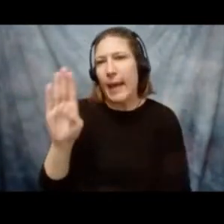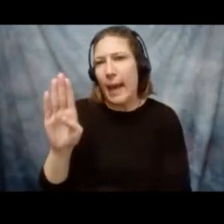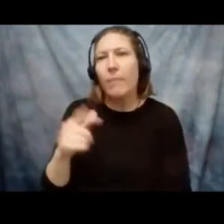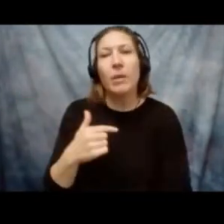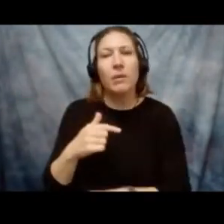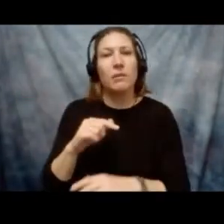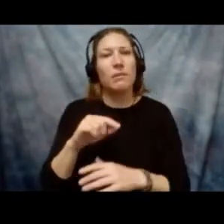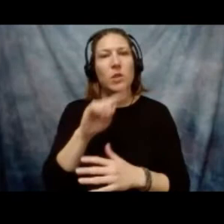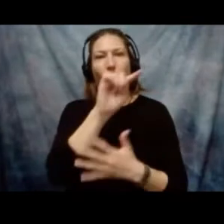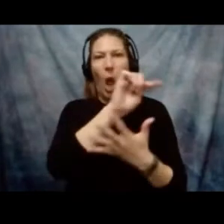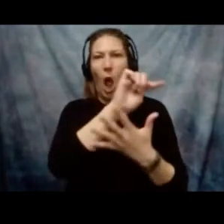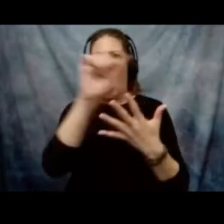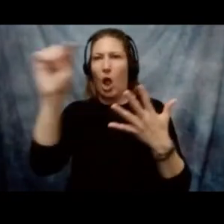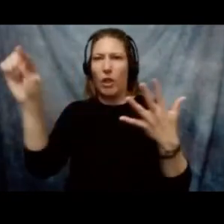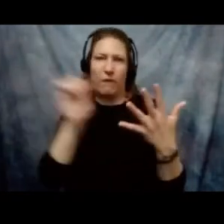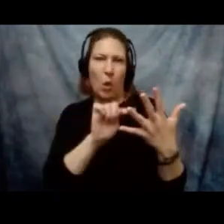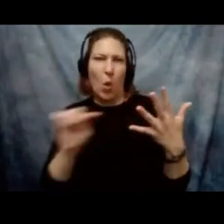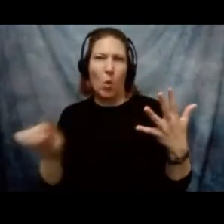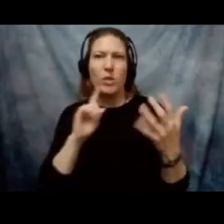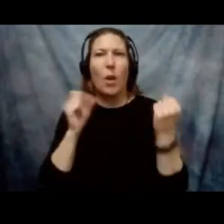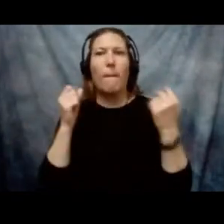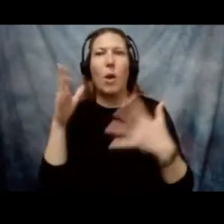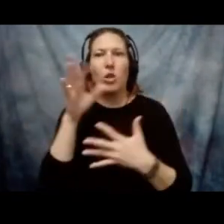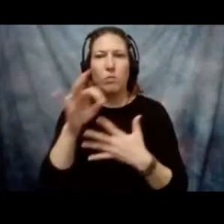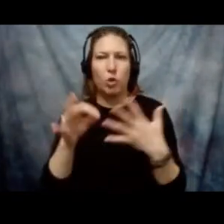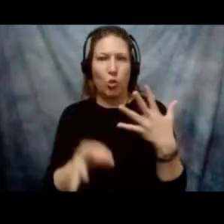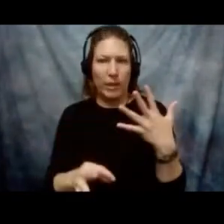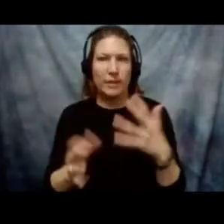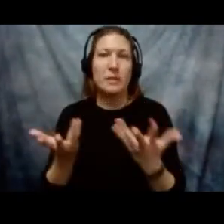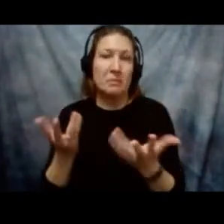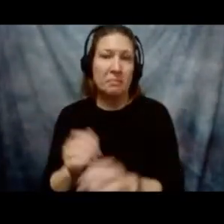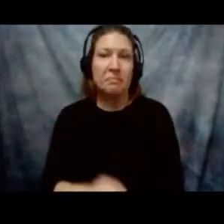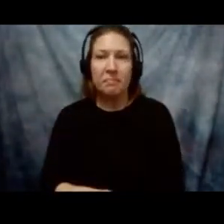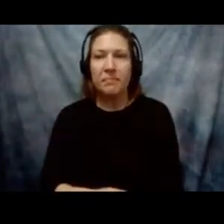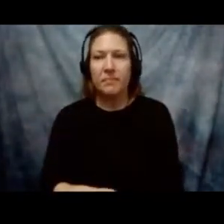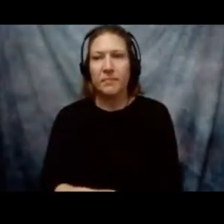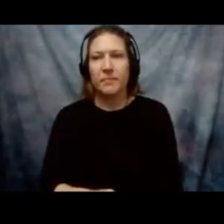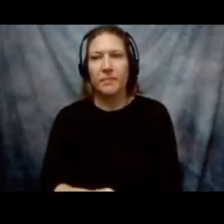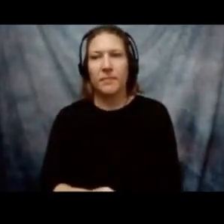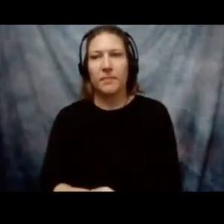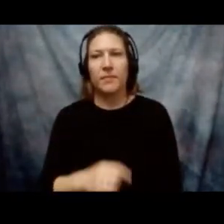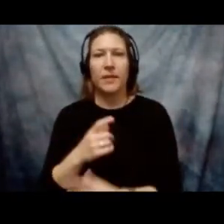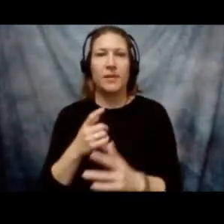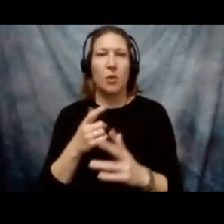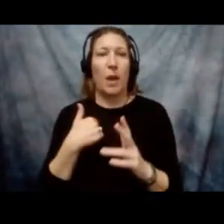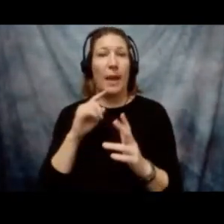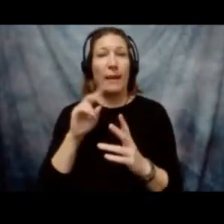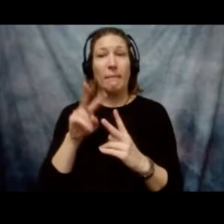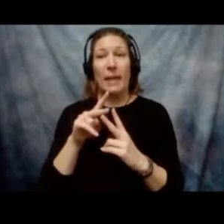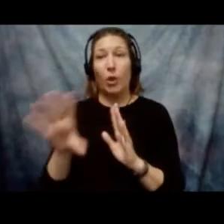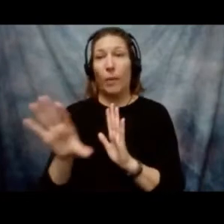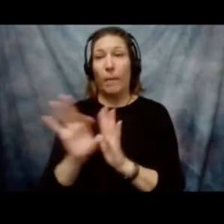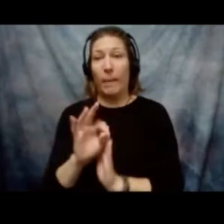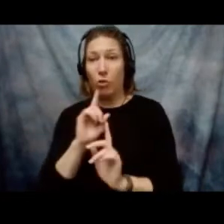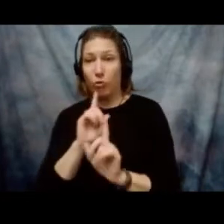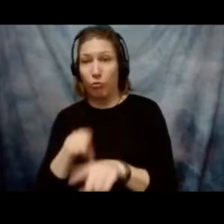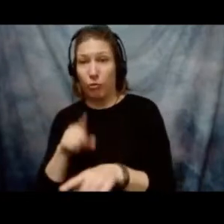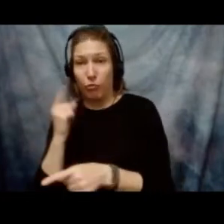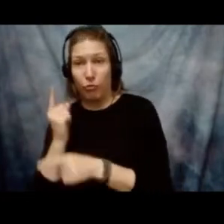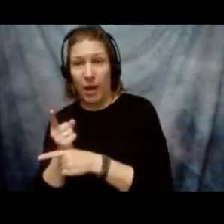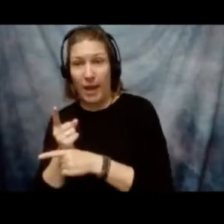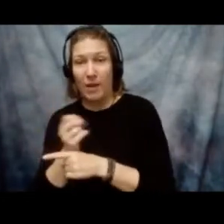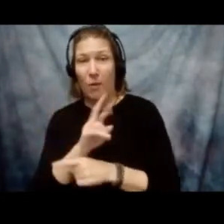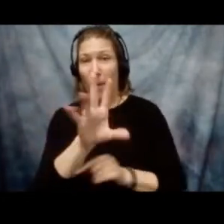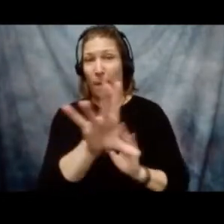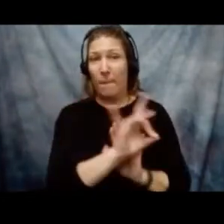question, right? And I either get it right or I get it wrong. However, if I'm using a keyboard and I'm going to press